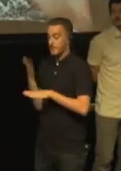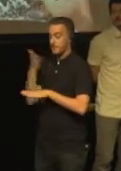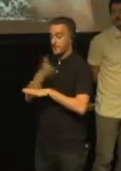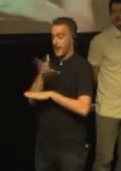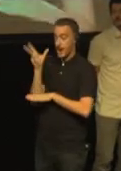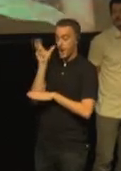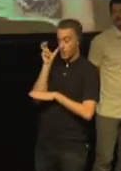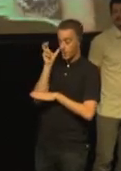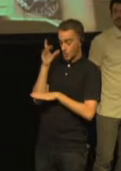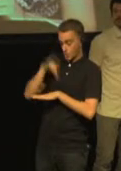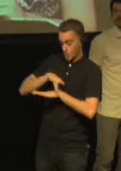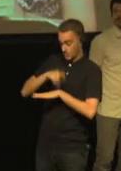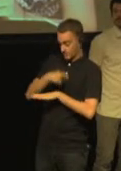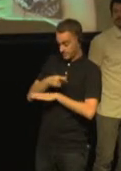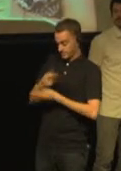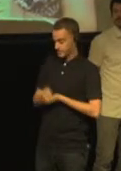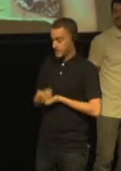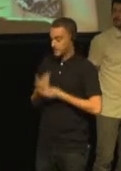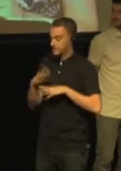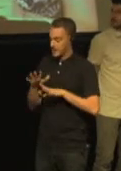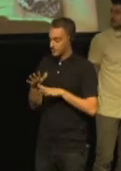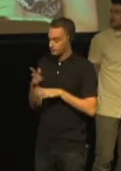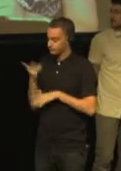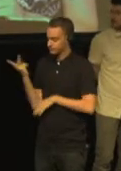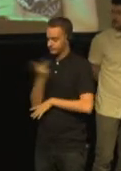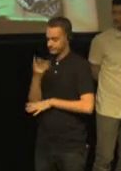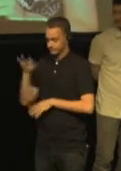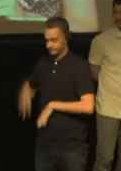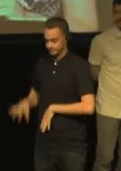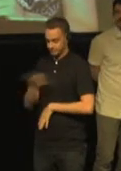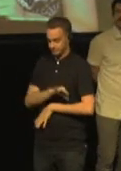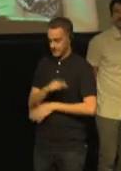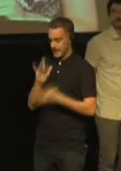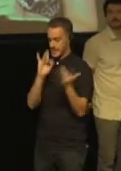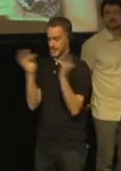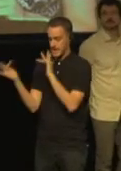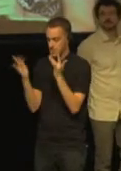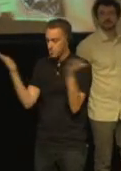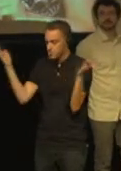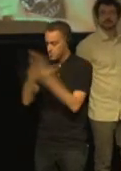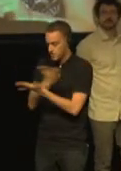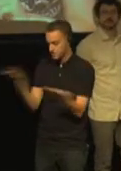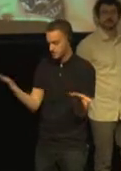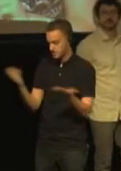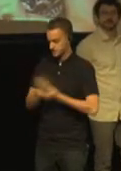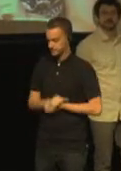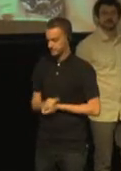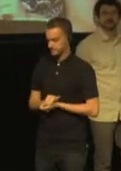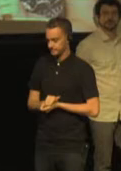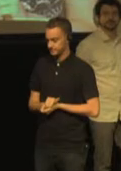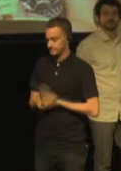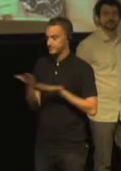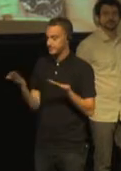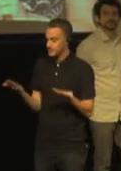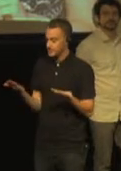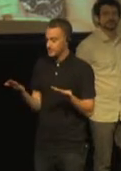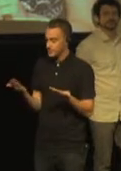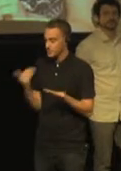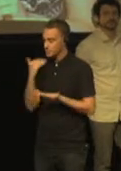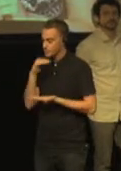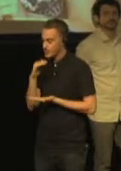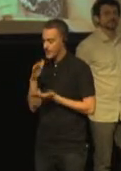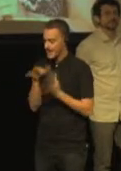these two professions will communicate with each other and understand the impact of combined hearing and sight